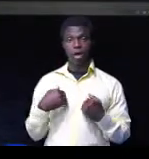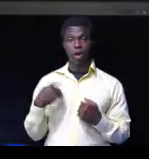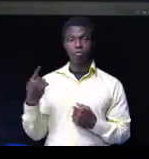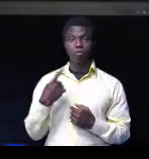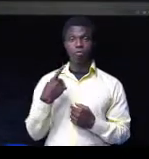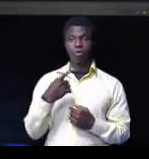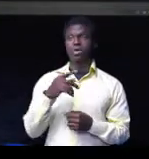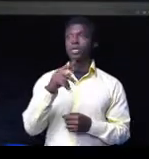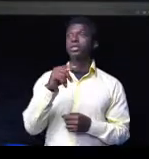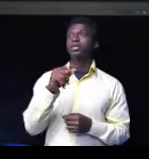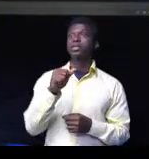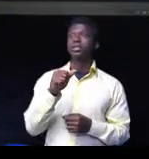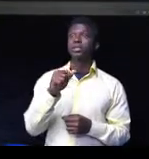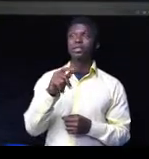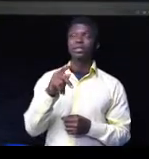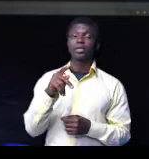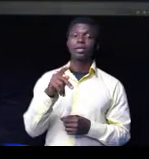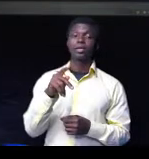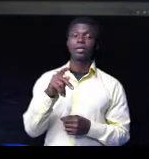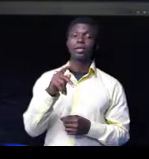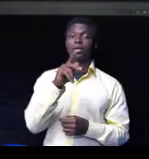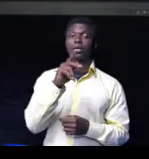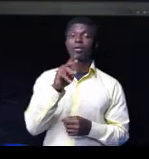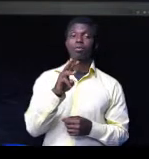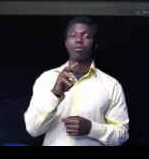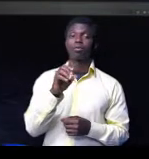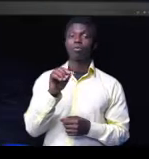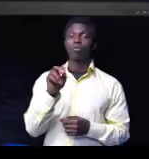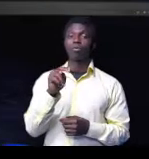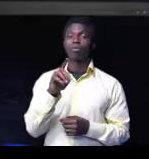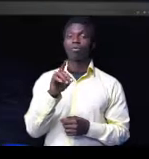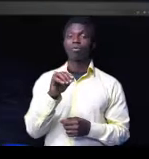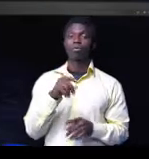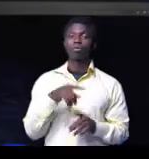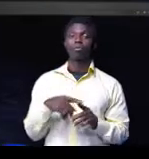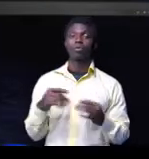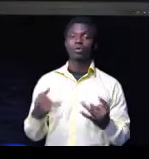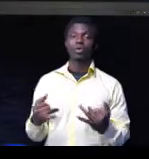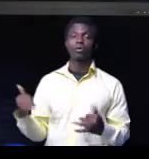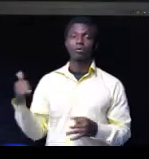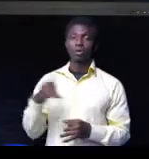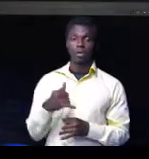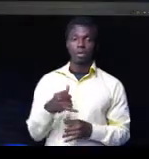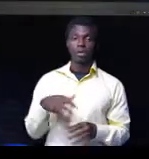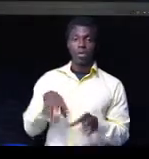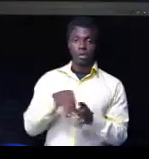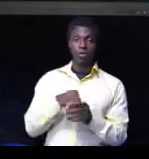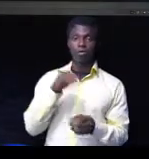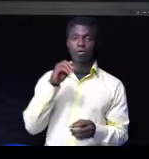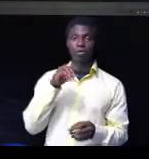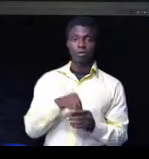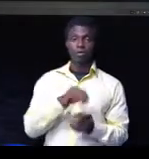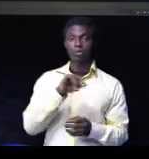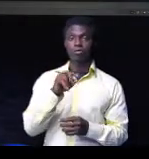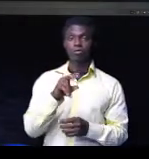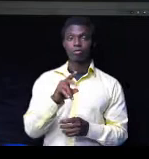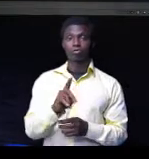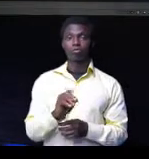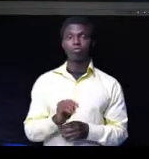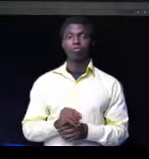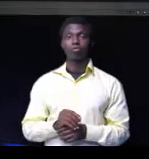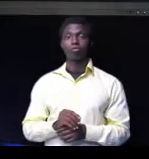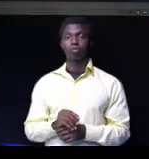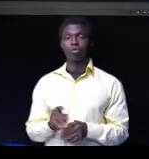taekwondo, but now they also involved in judo as a sport